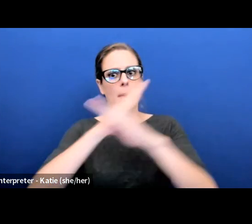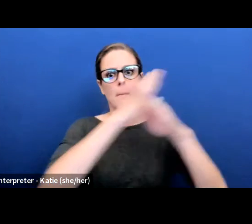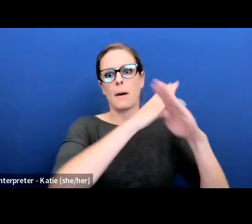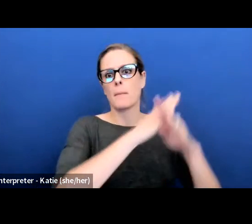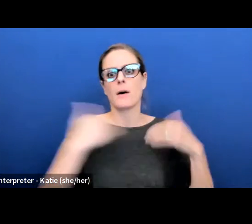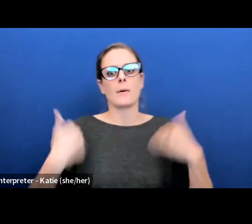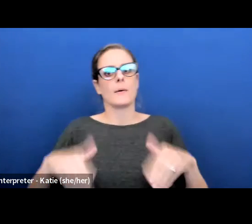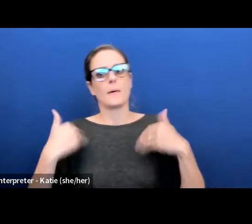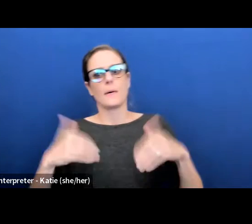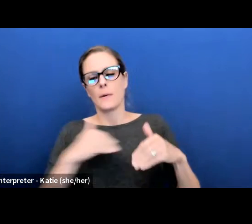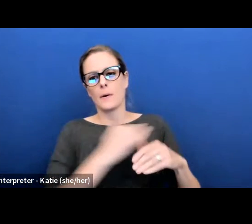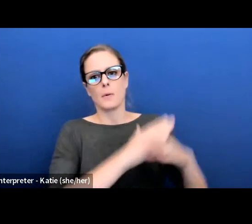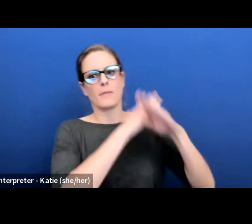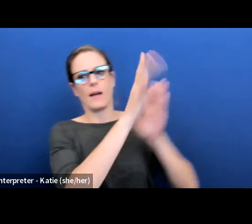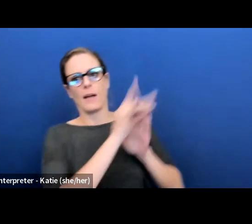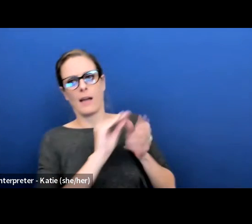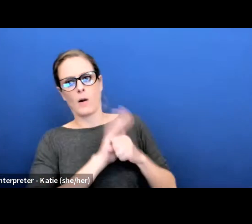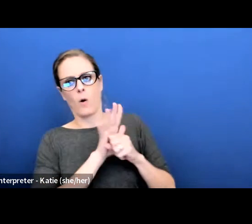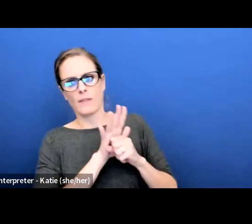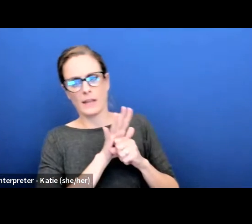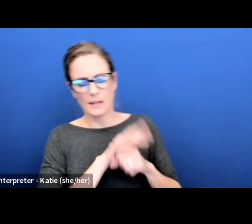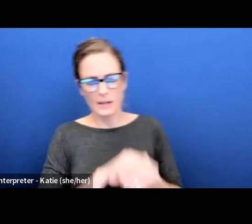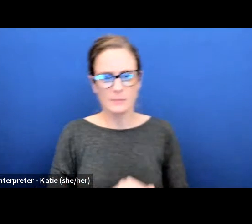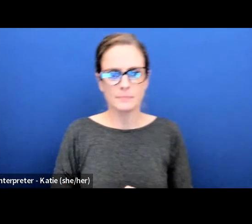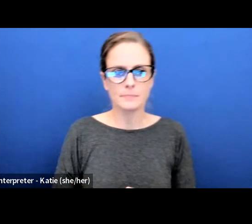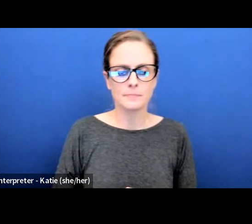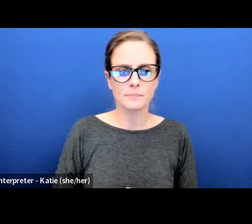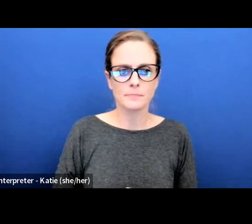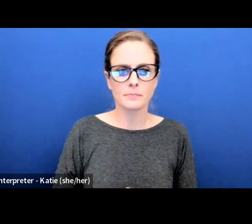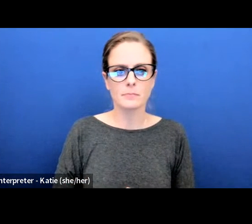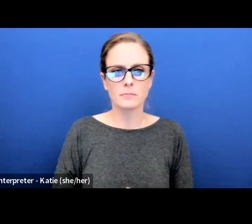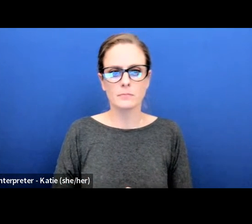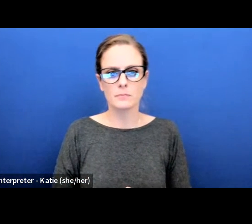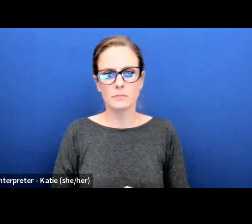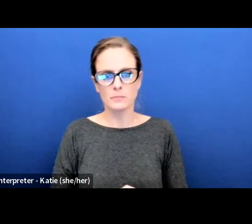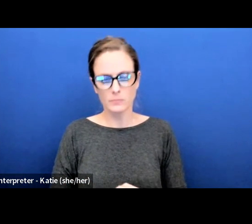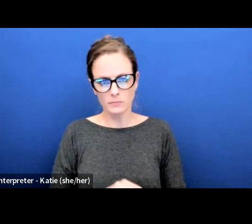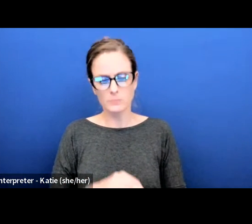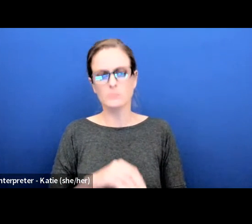boosted. The next lowest group was people who were fully vaccinated